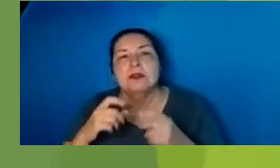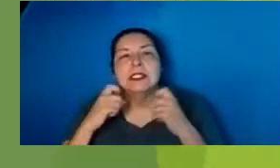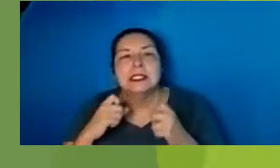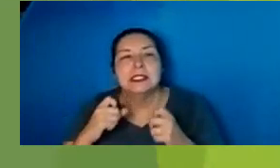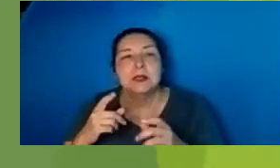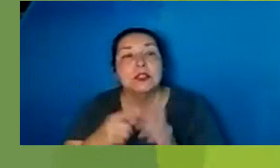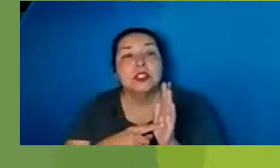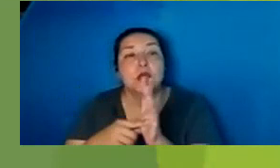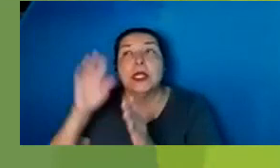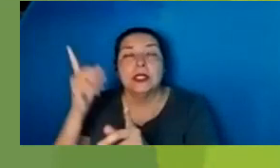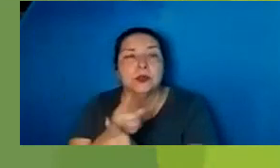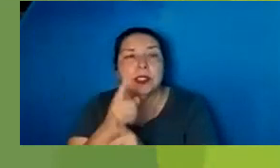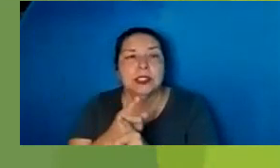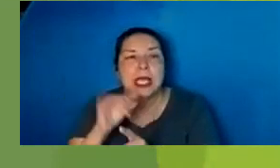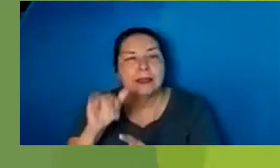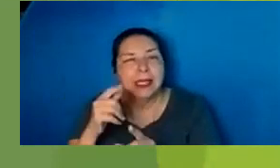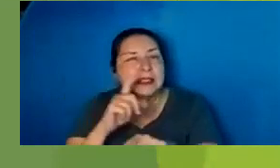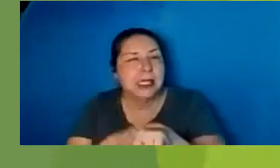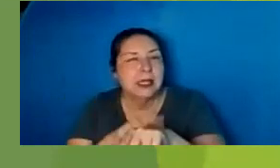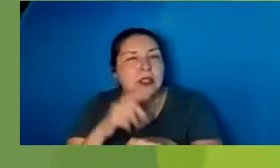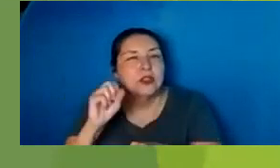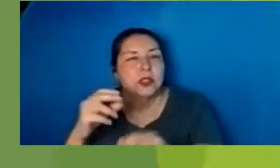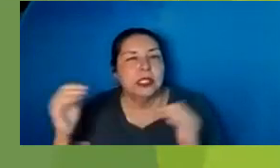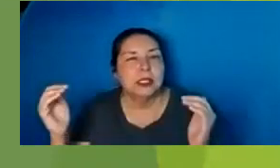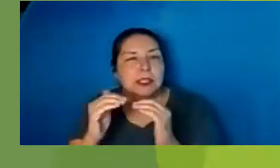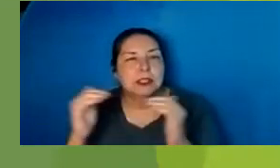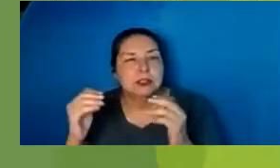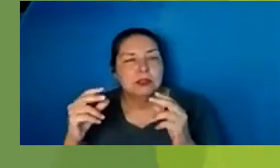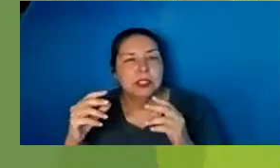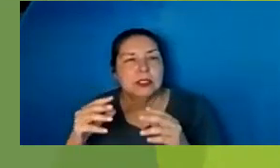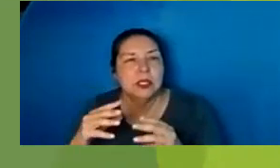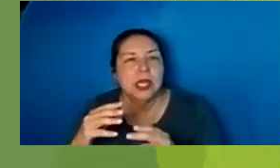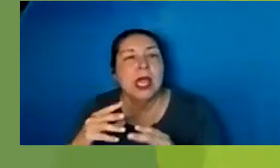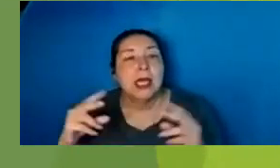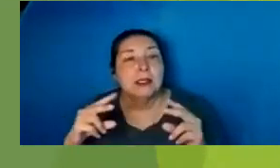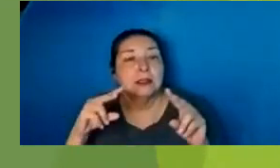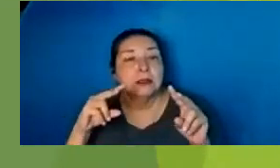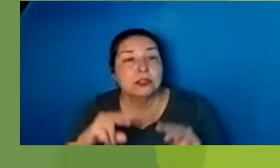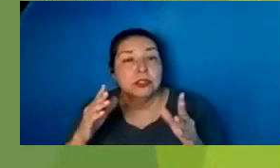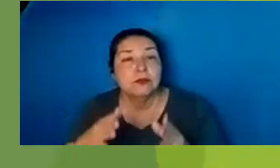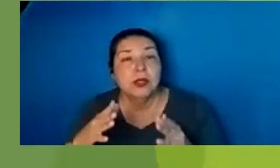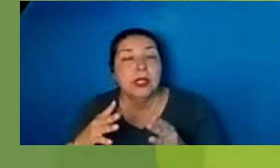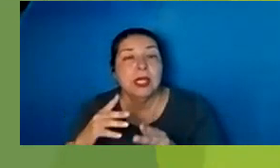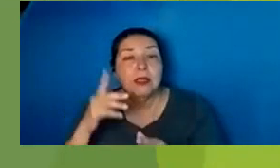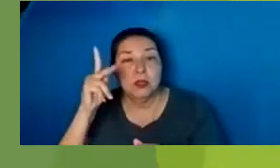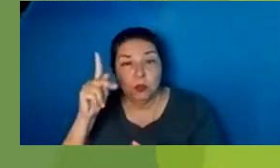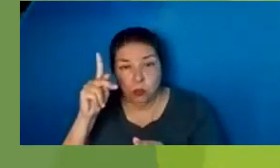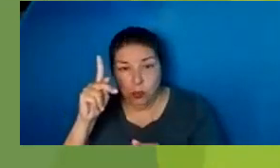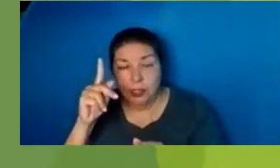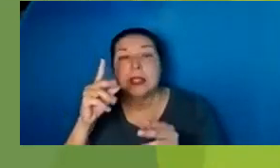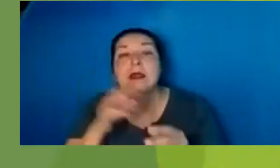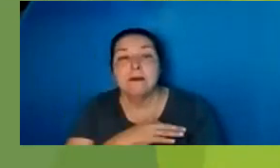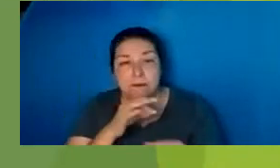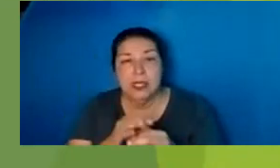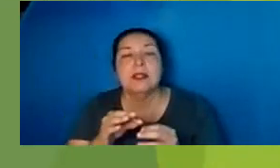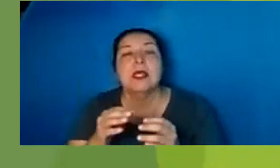time, so that he might be just and the justifier of the one who has faith in Jesus. Then what